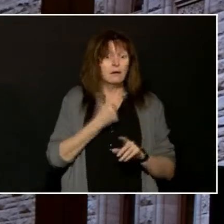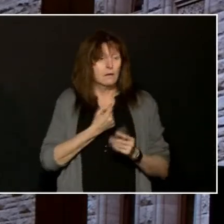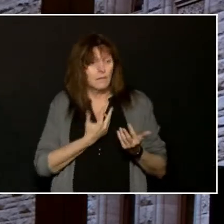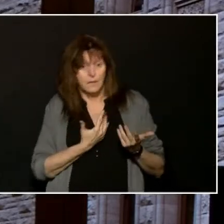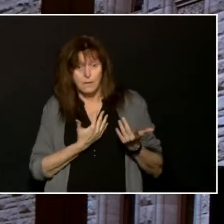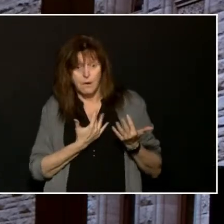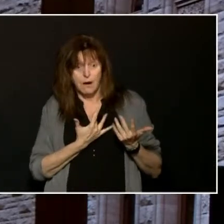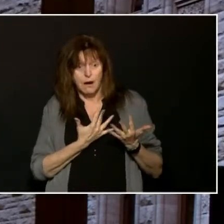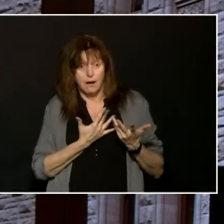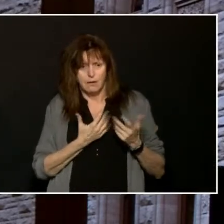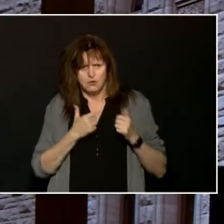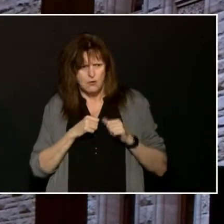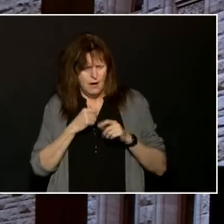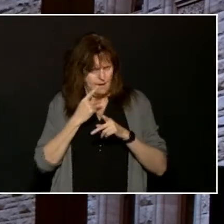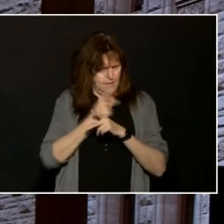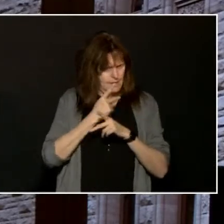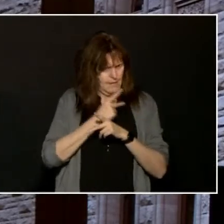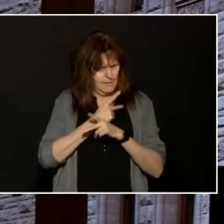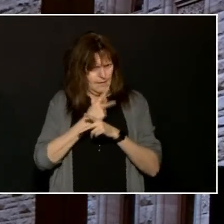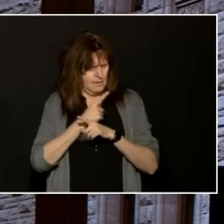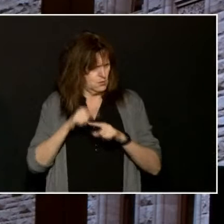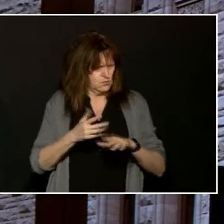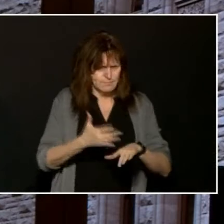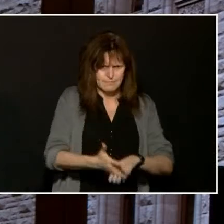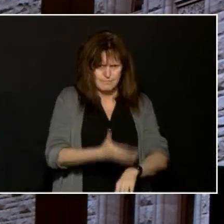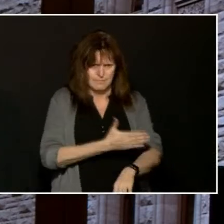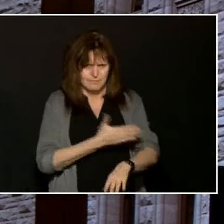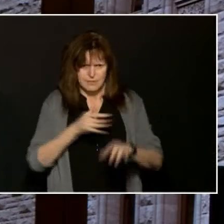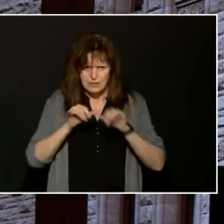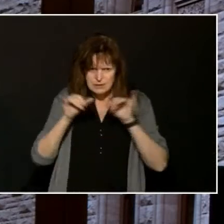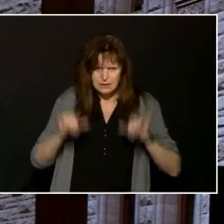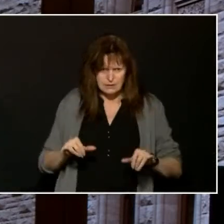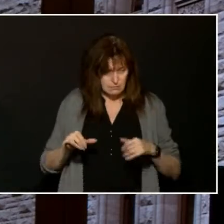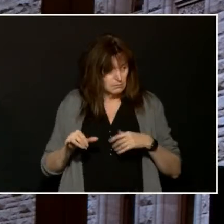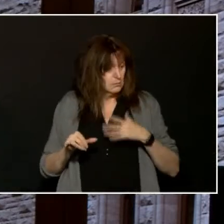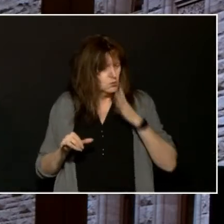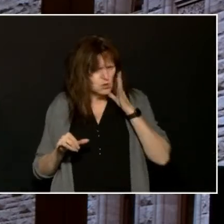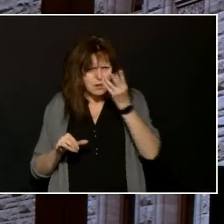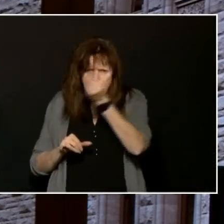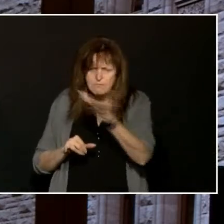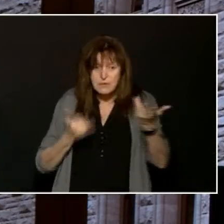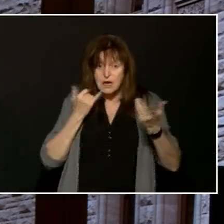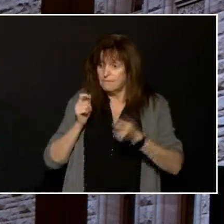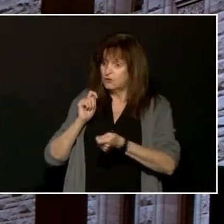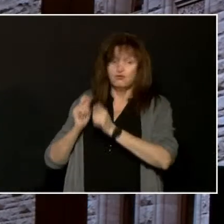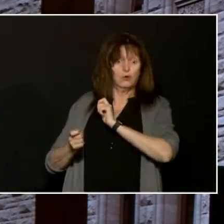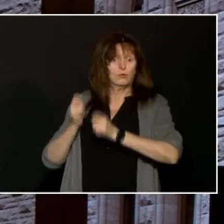let you know and be updating you accordingly. So everyone should have an opportunity to